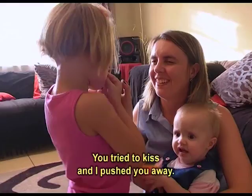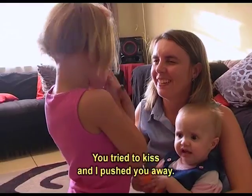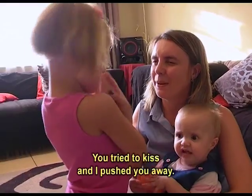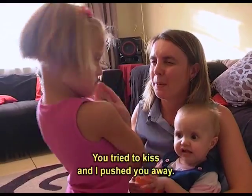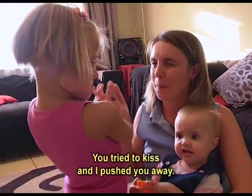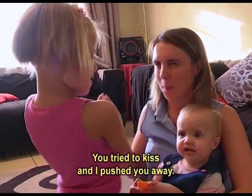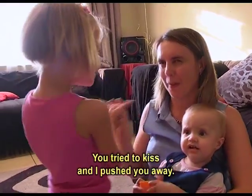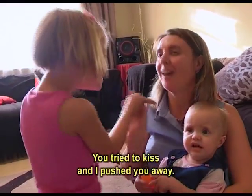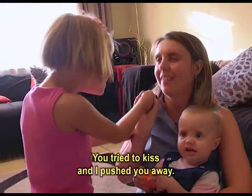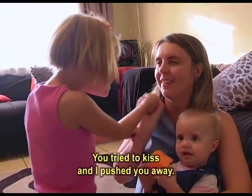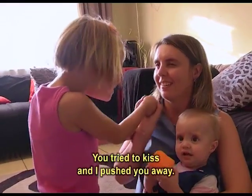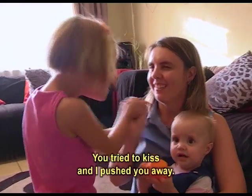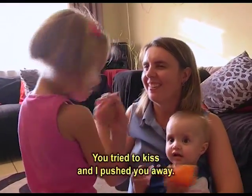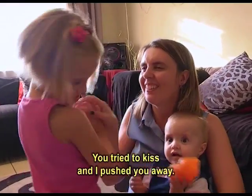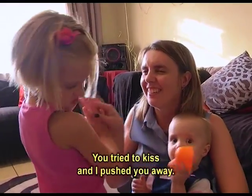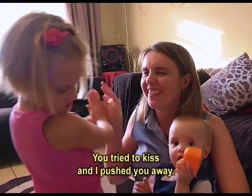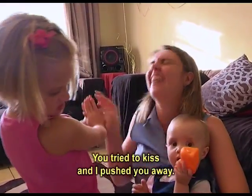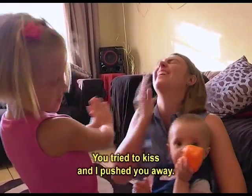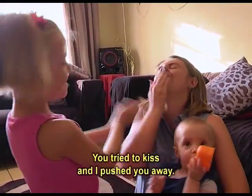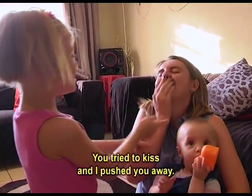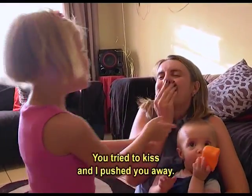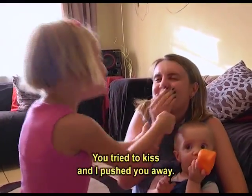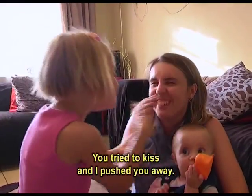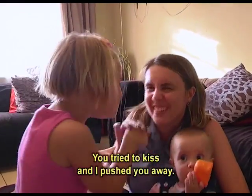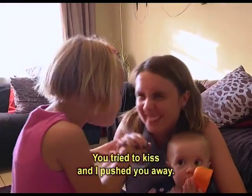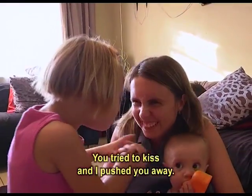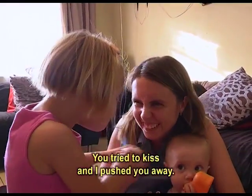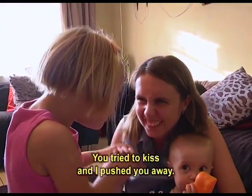You tried to kiss me, but I pushed you away.